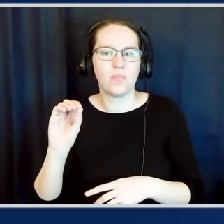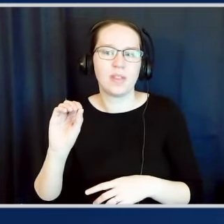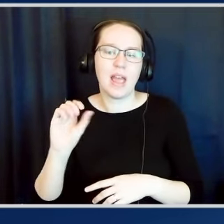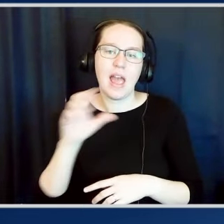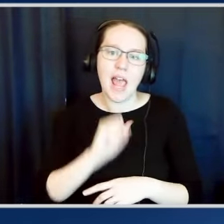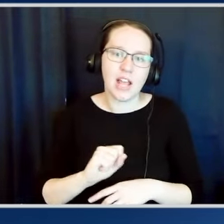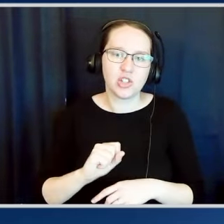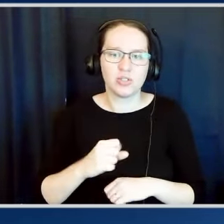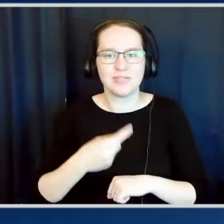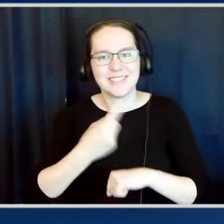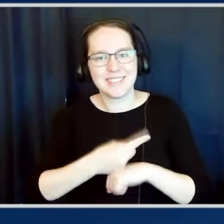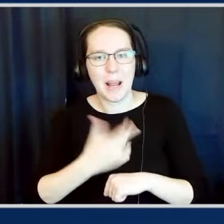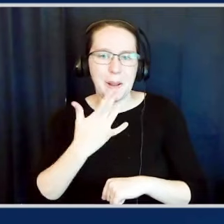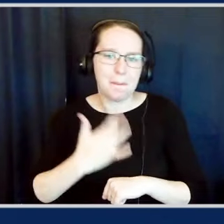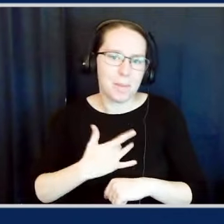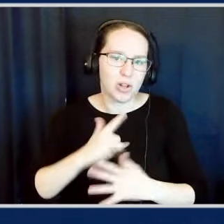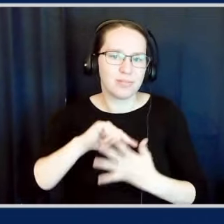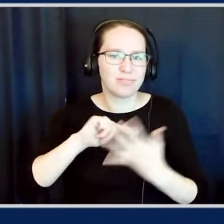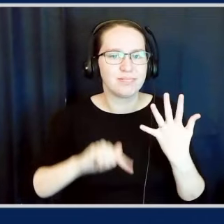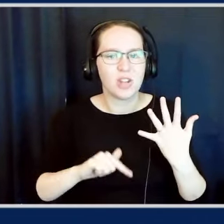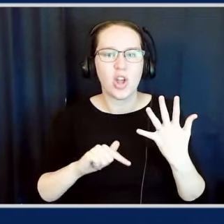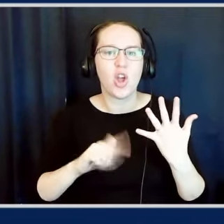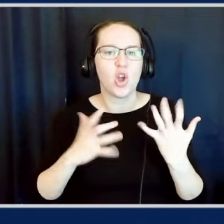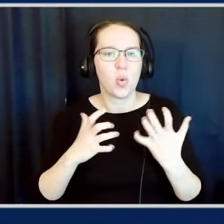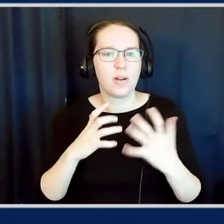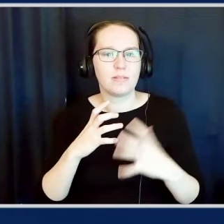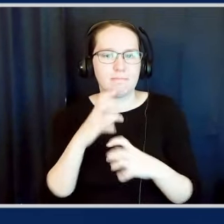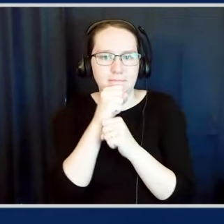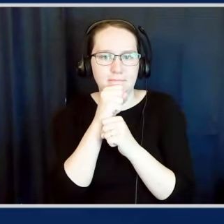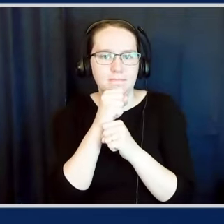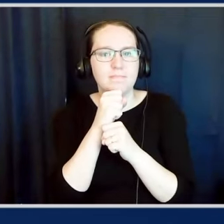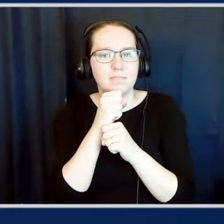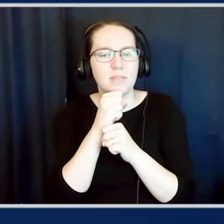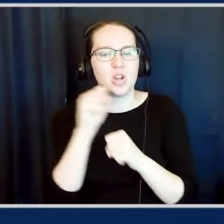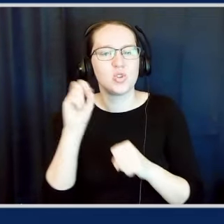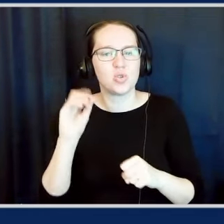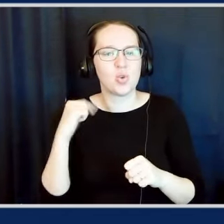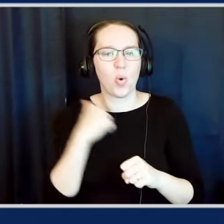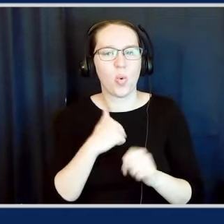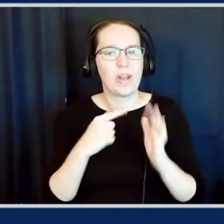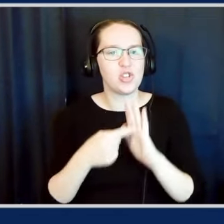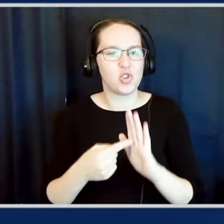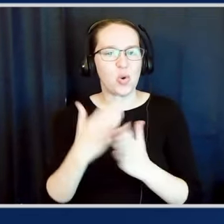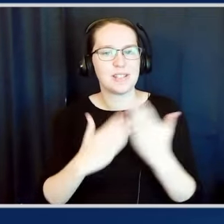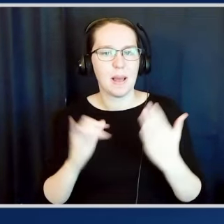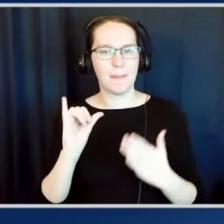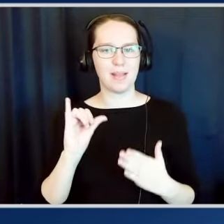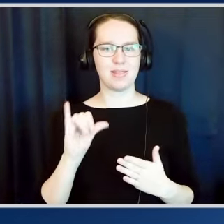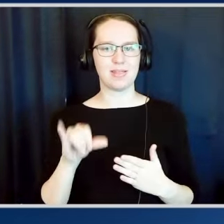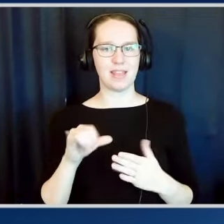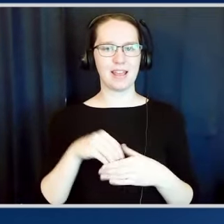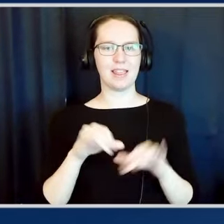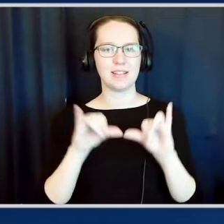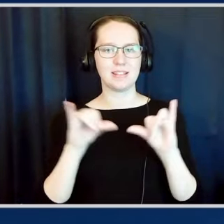date, birthday, that sort of thing that you want to anonymize. So we showed some of that anonymization. So okay, so back JD to